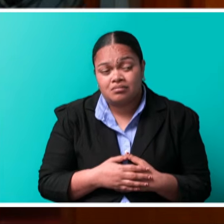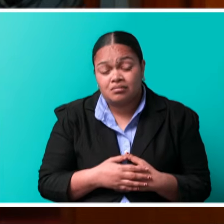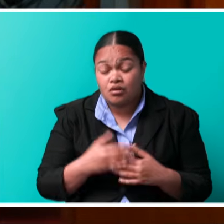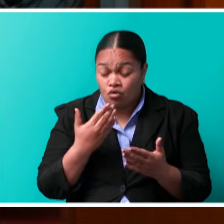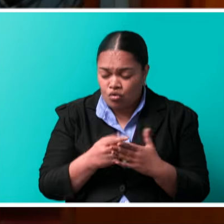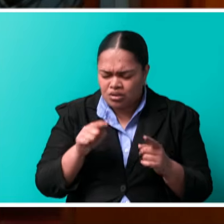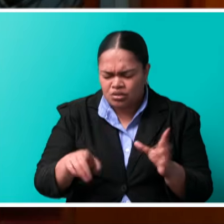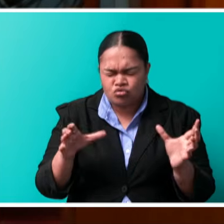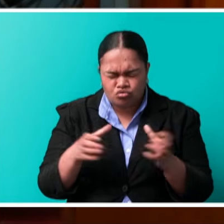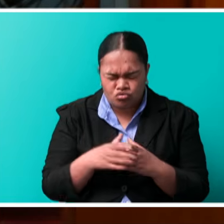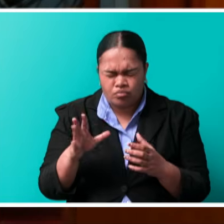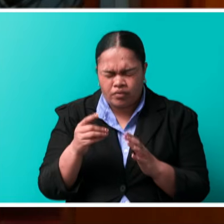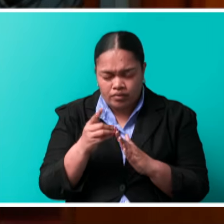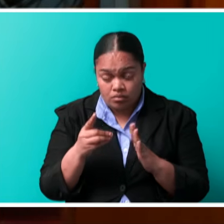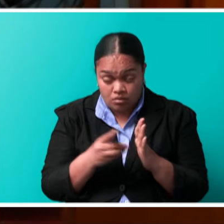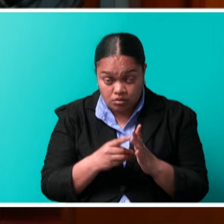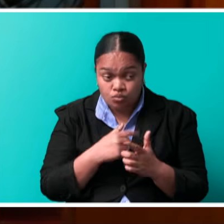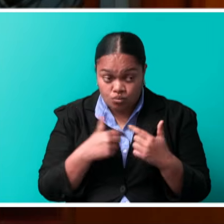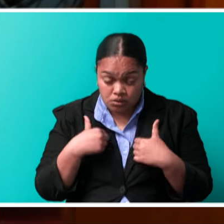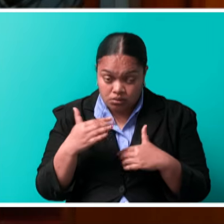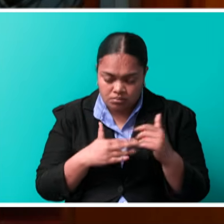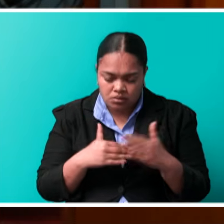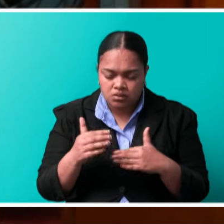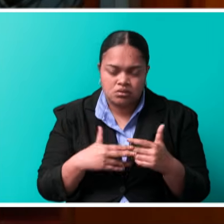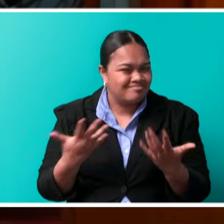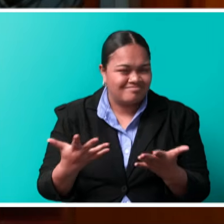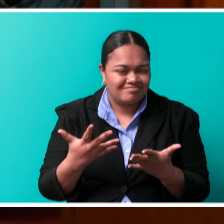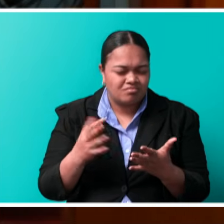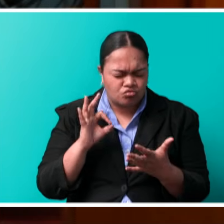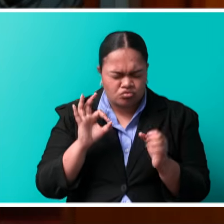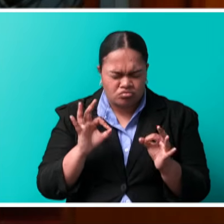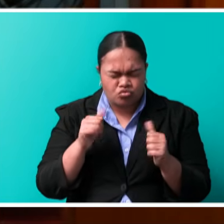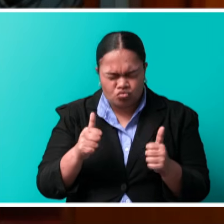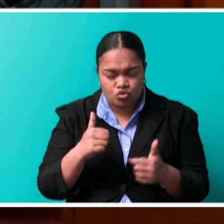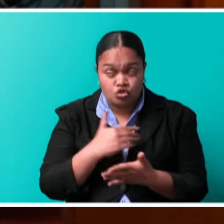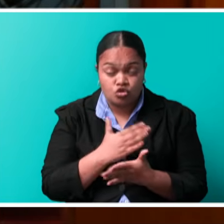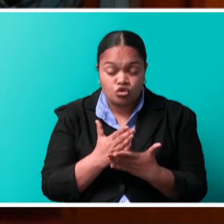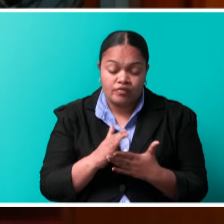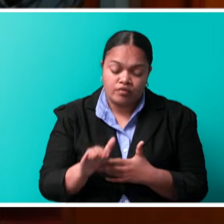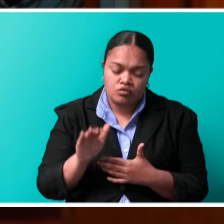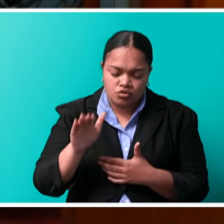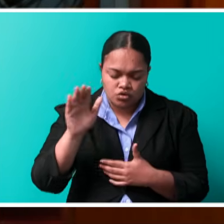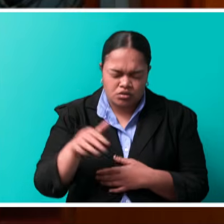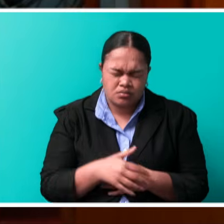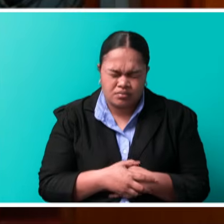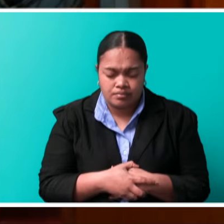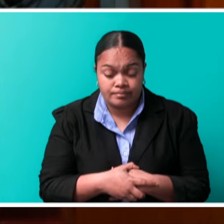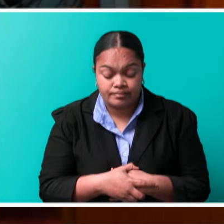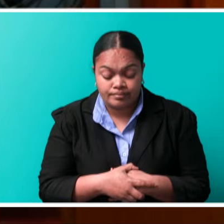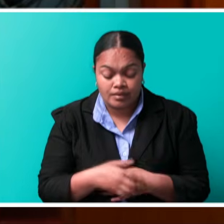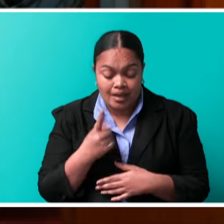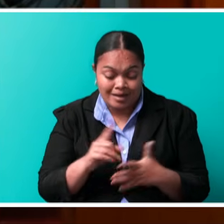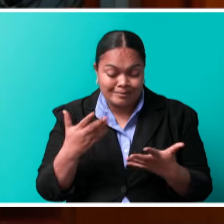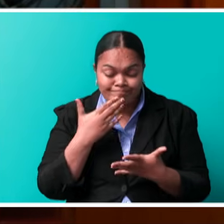platform of democracy, we build our shared future. The work of our Constitutional Review Commission and Truth and